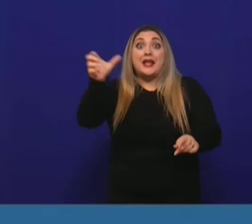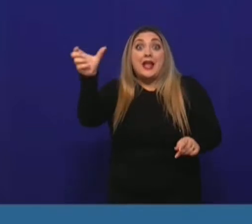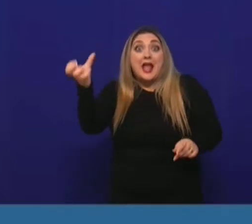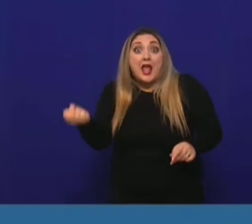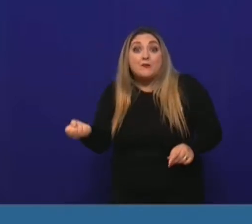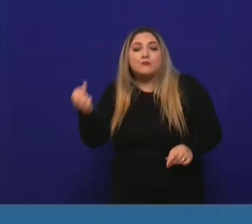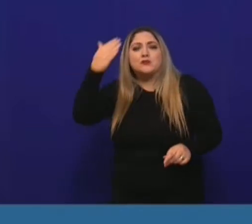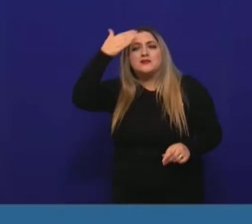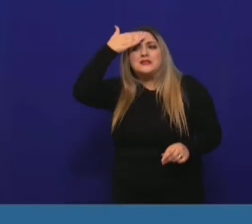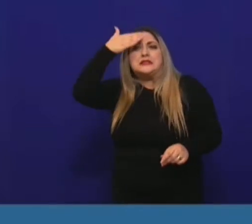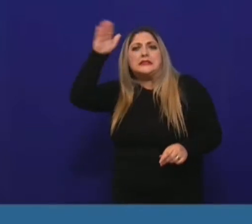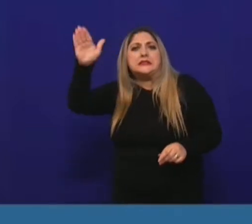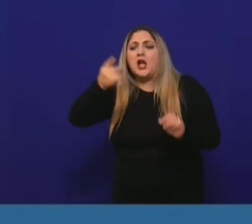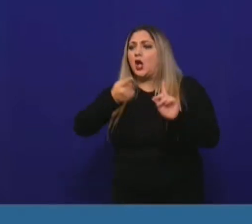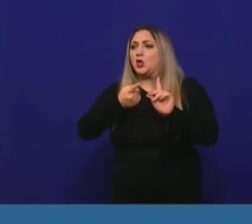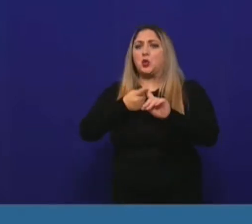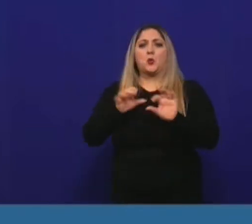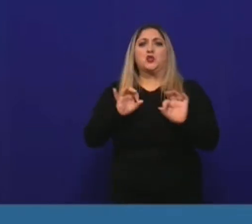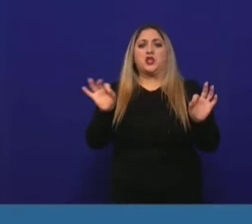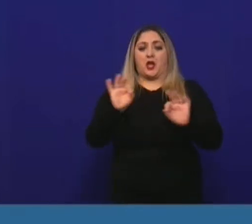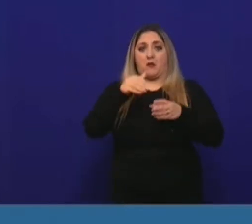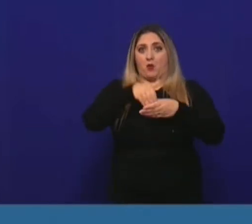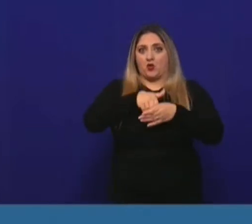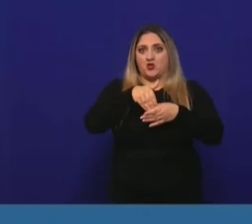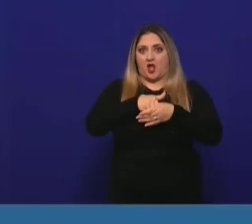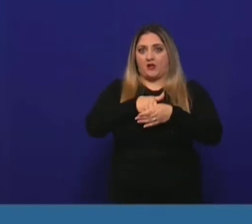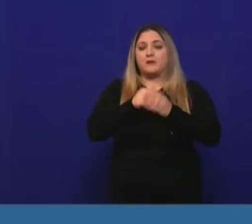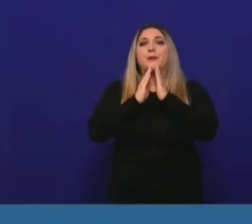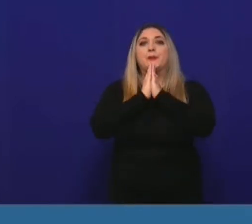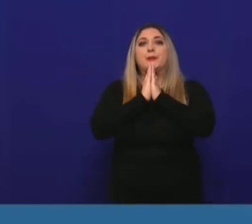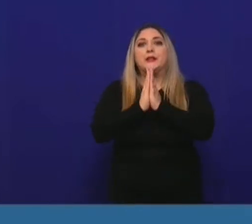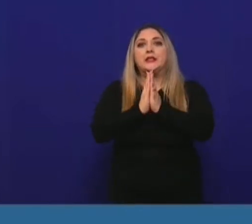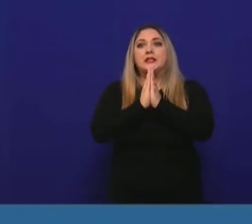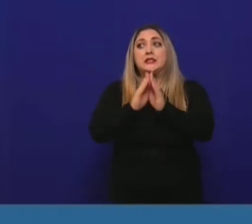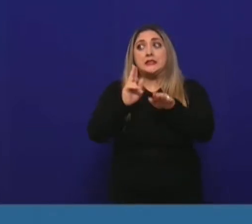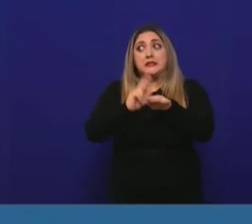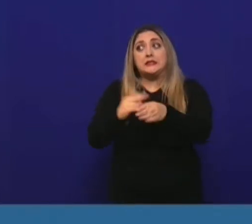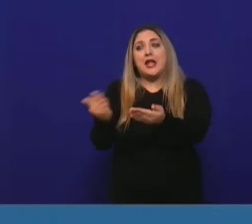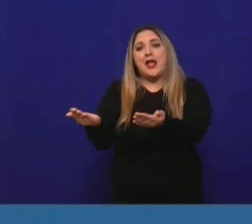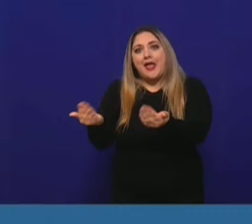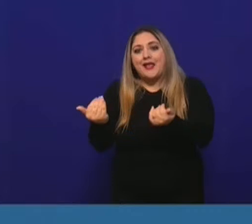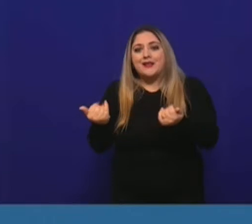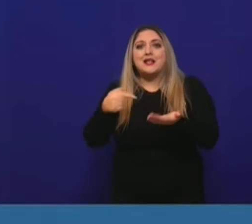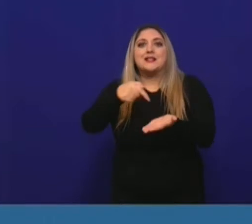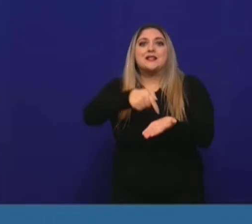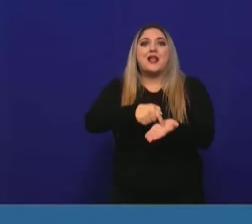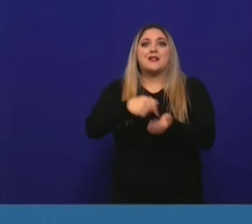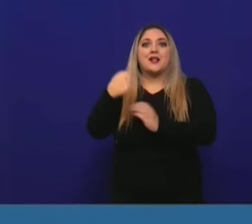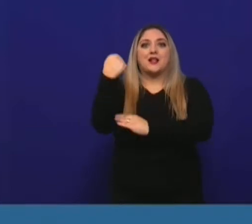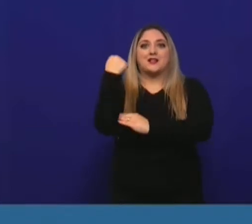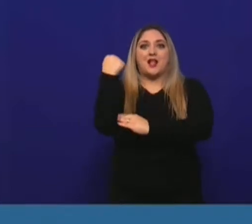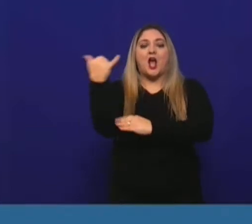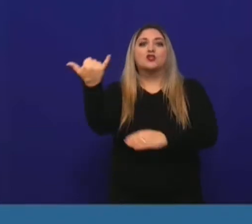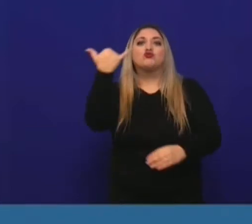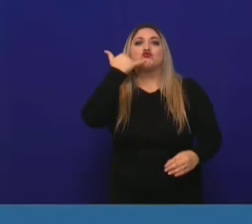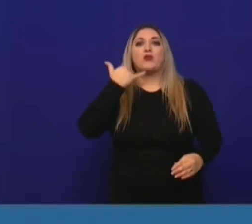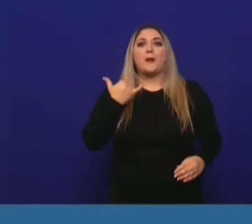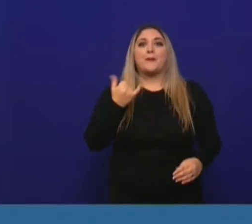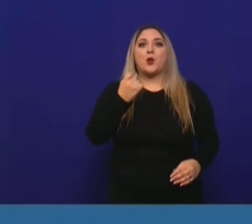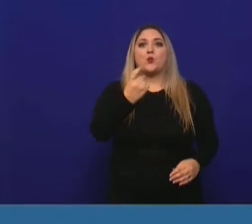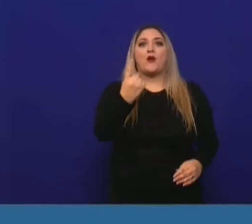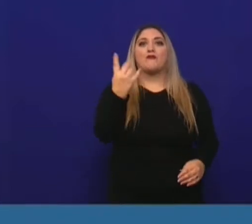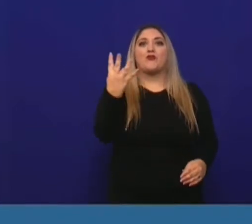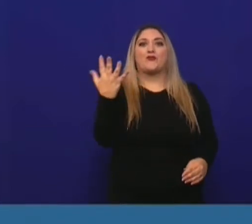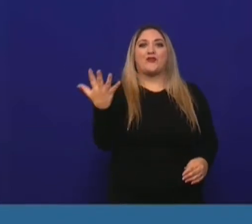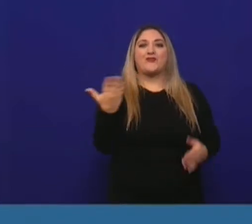għadna aħna ma konniex batnilek ittra u inti tista' tiġi fiċ-ċentri tas-saħħa ċemplinna fuq il-145